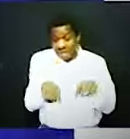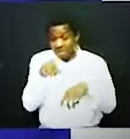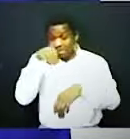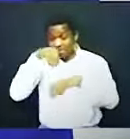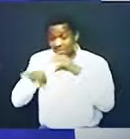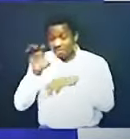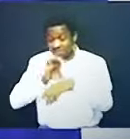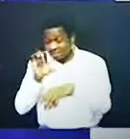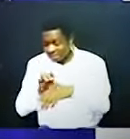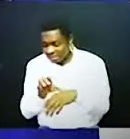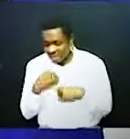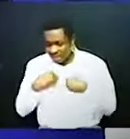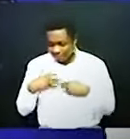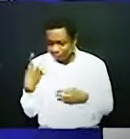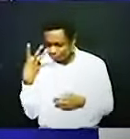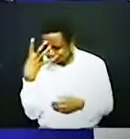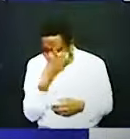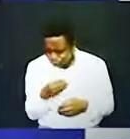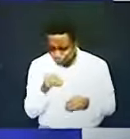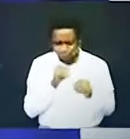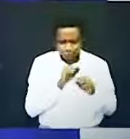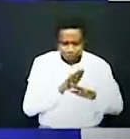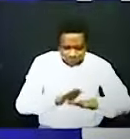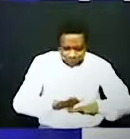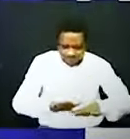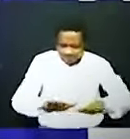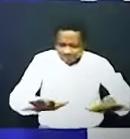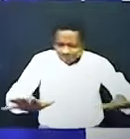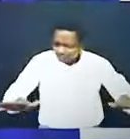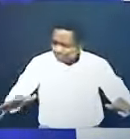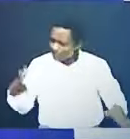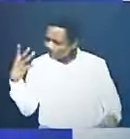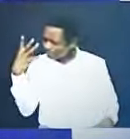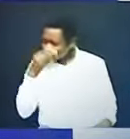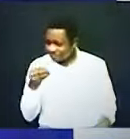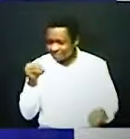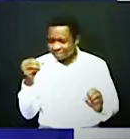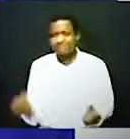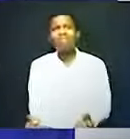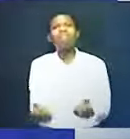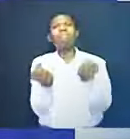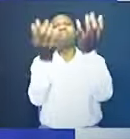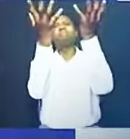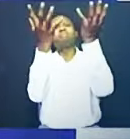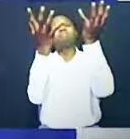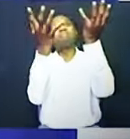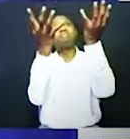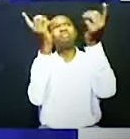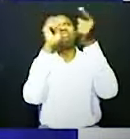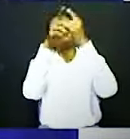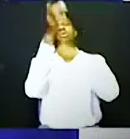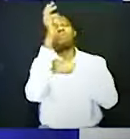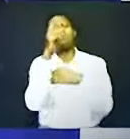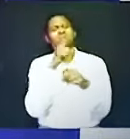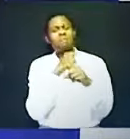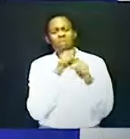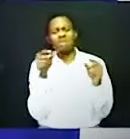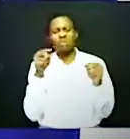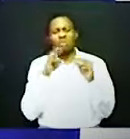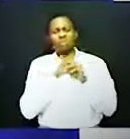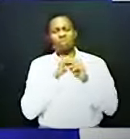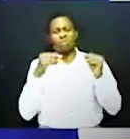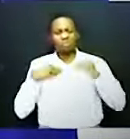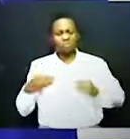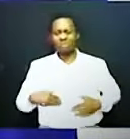then we dedicate it. Nah, but nobody spends 1 hour even